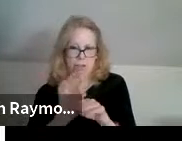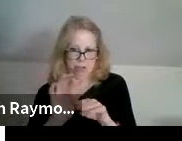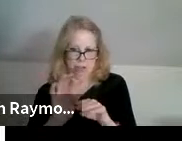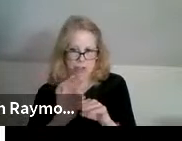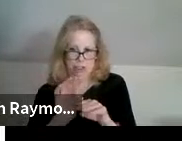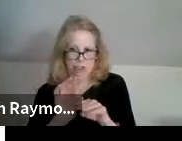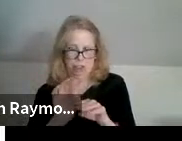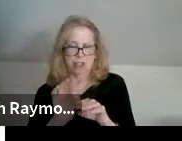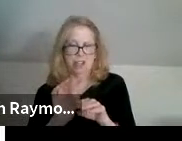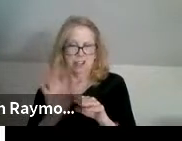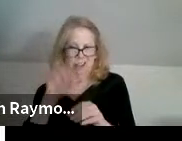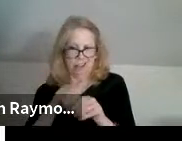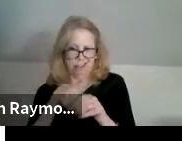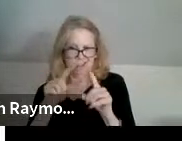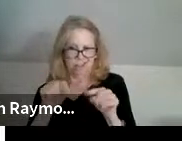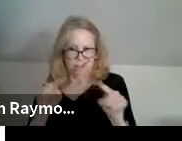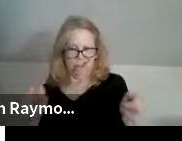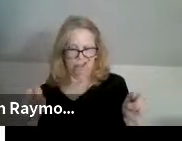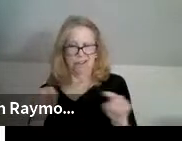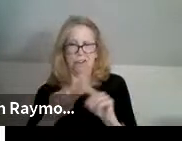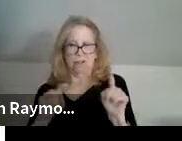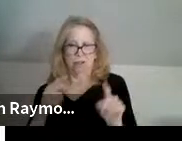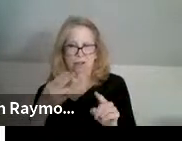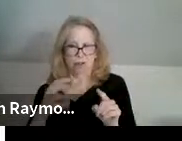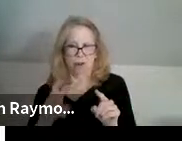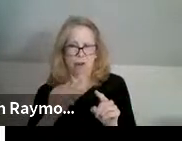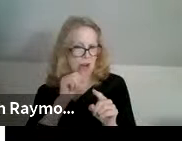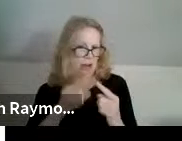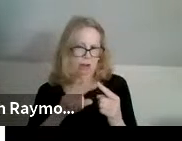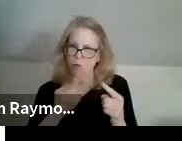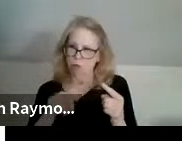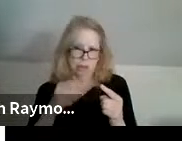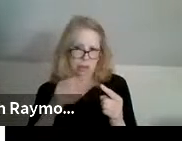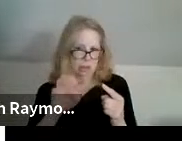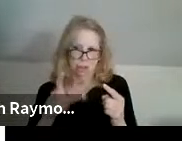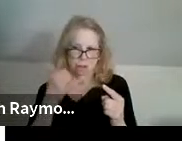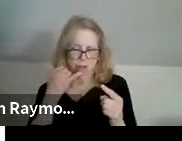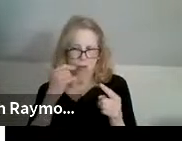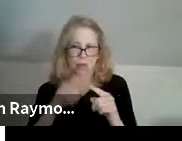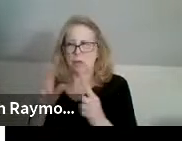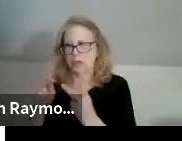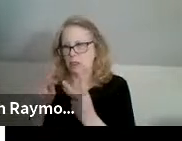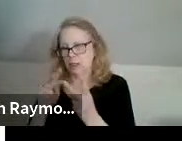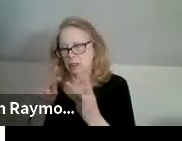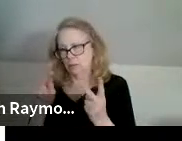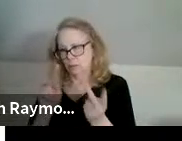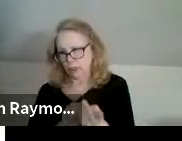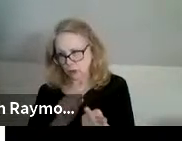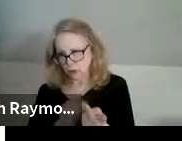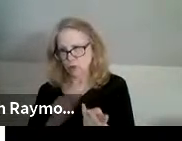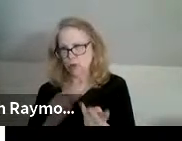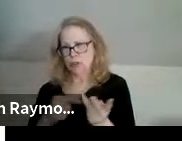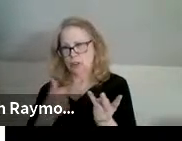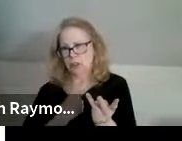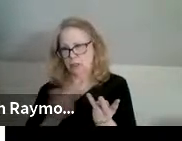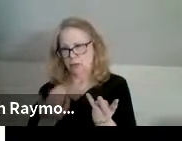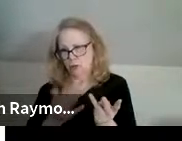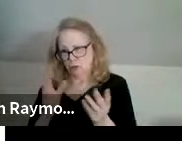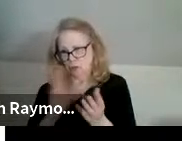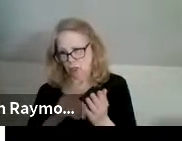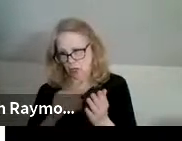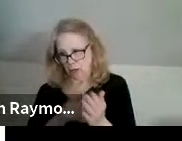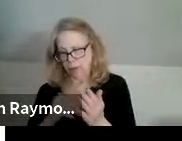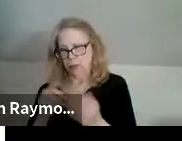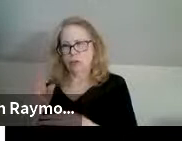of hardware with our requirements. So, not just cell phones, but the kiosks, printers, self-service copiers. So